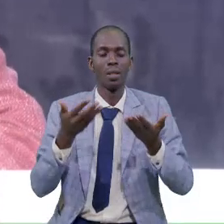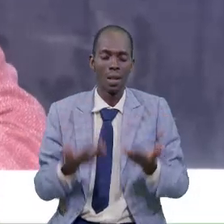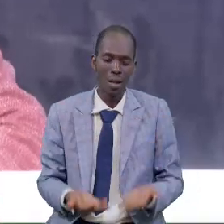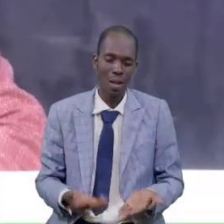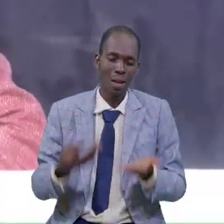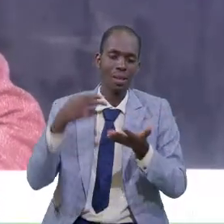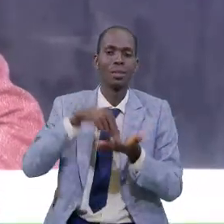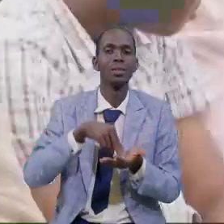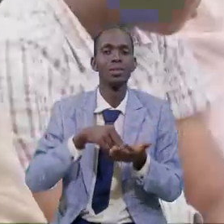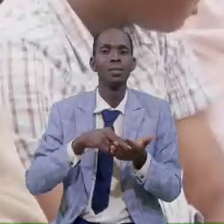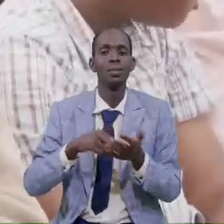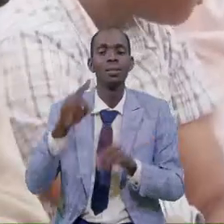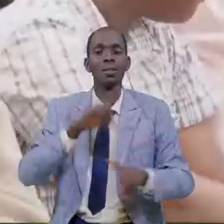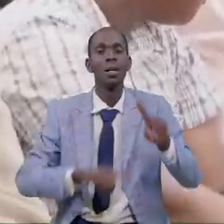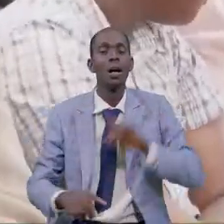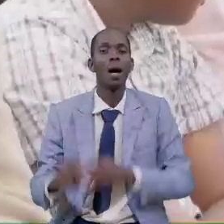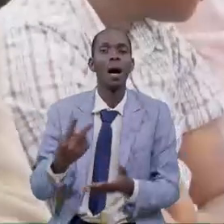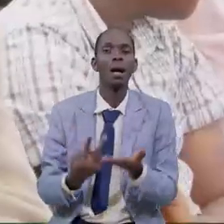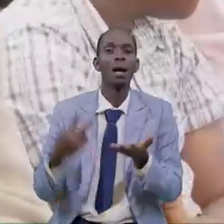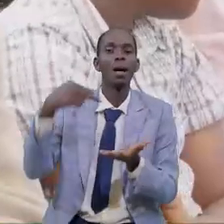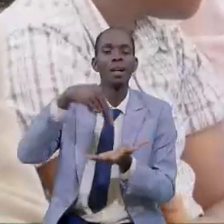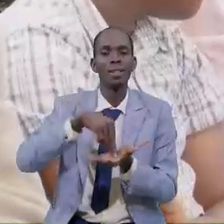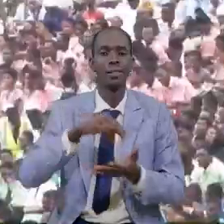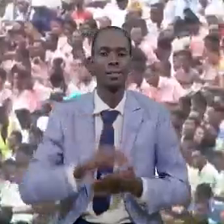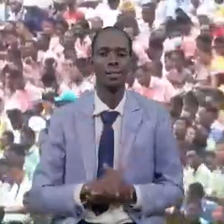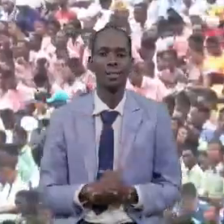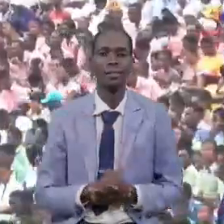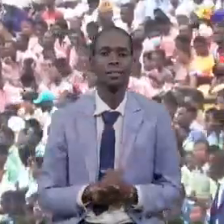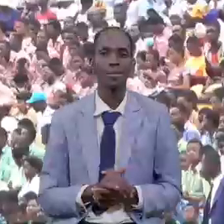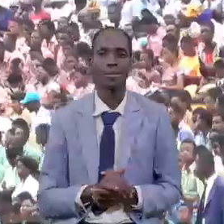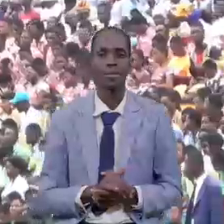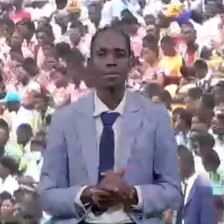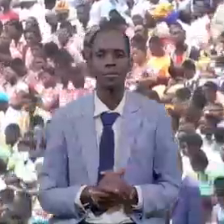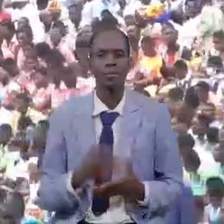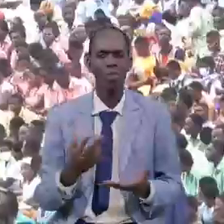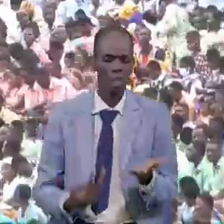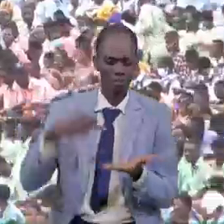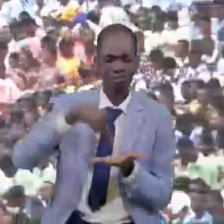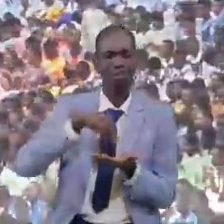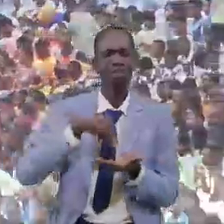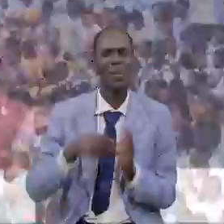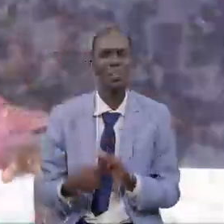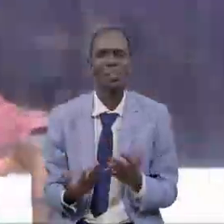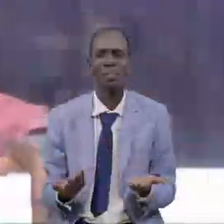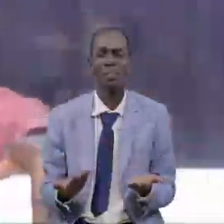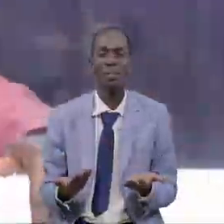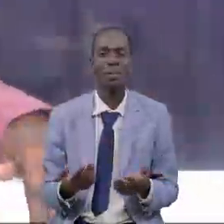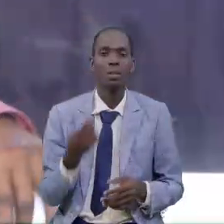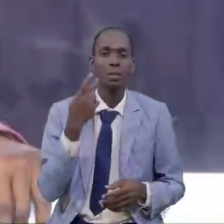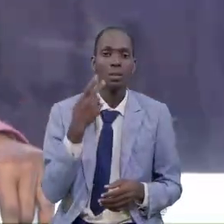shout, arise. What does arise mean? It's